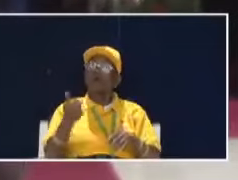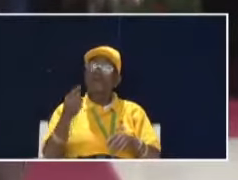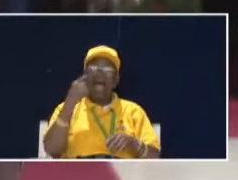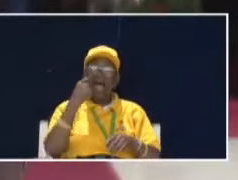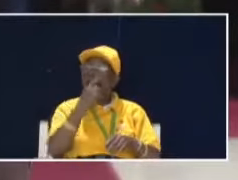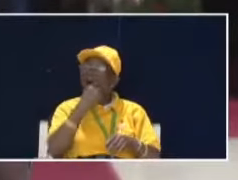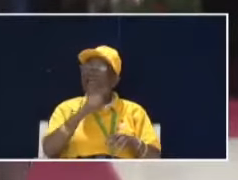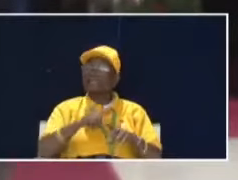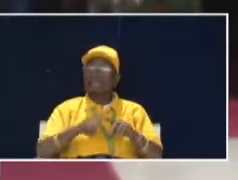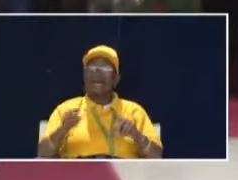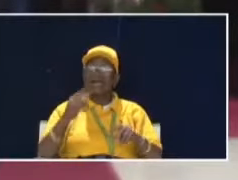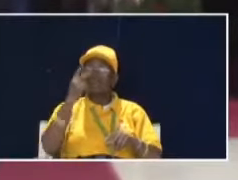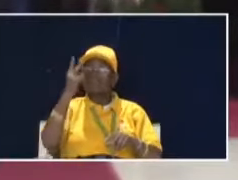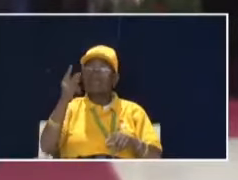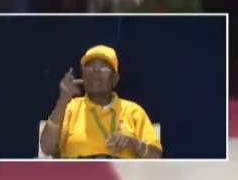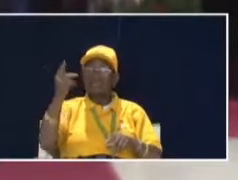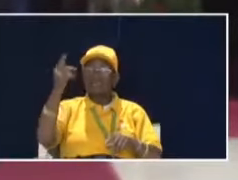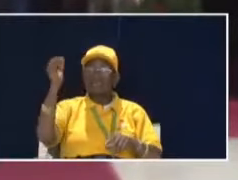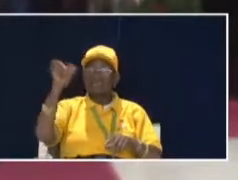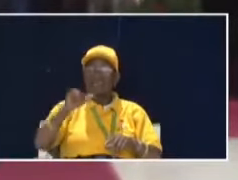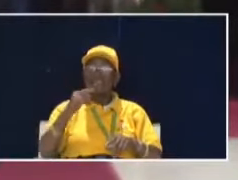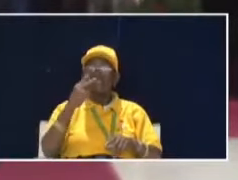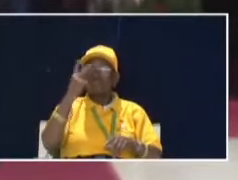They saw the Lord transformed,